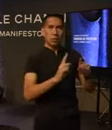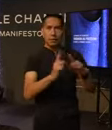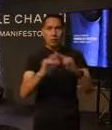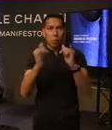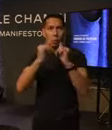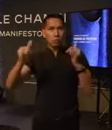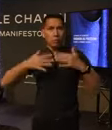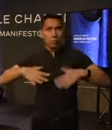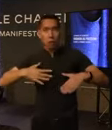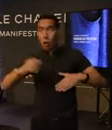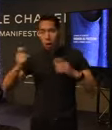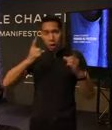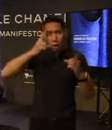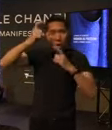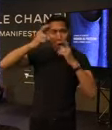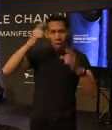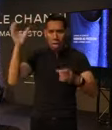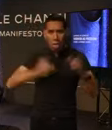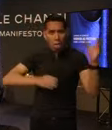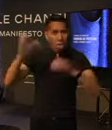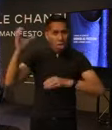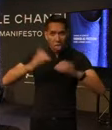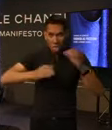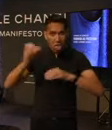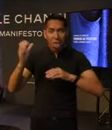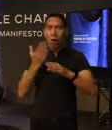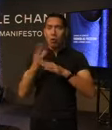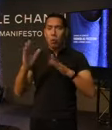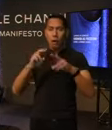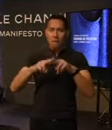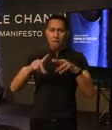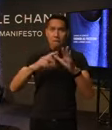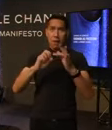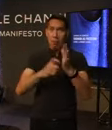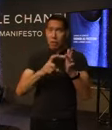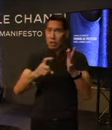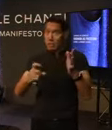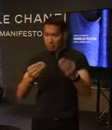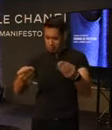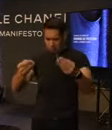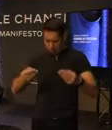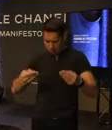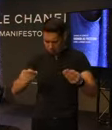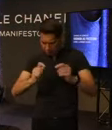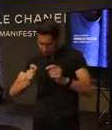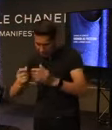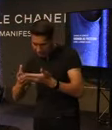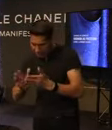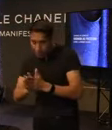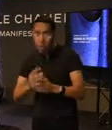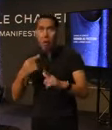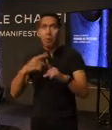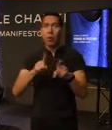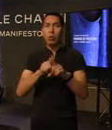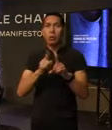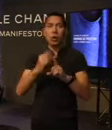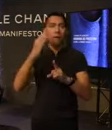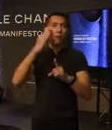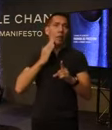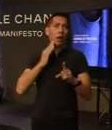her innovative ideas, pioneering approach to fabric and construction, and the utmost consideration of the female form.